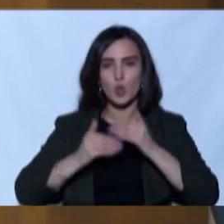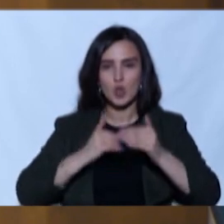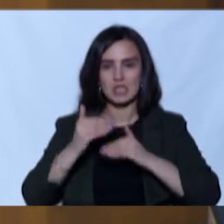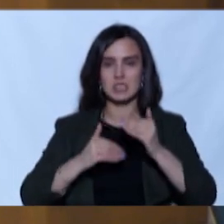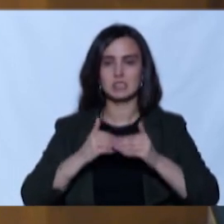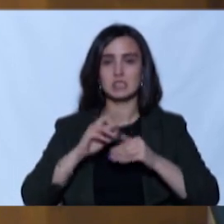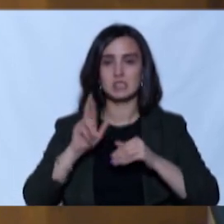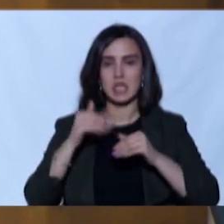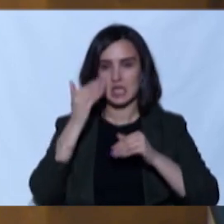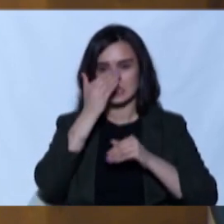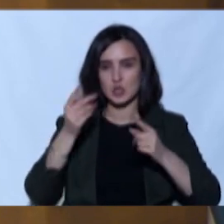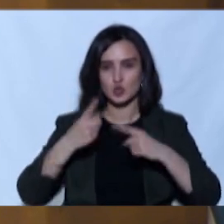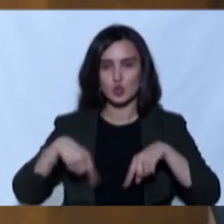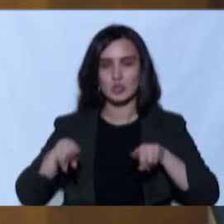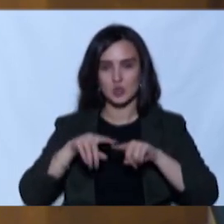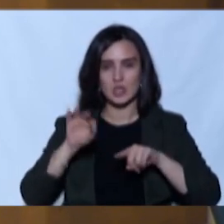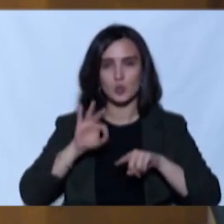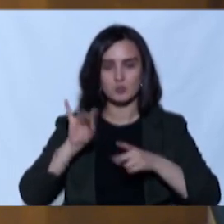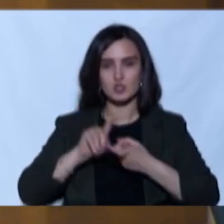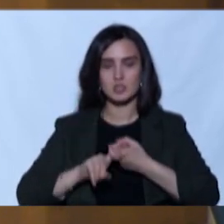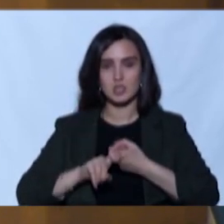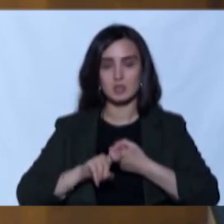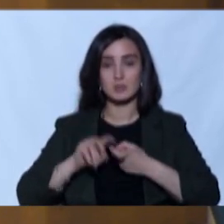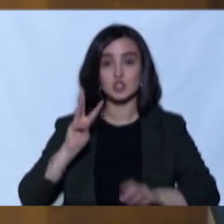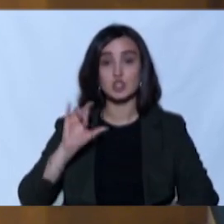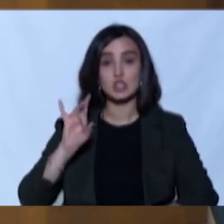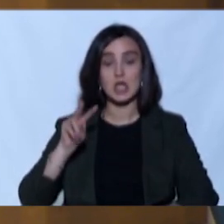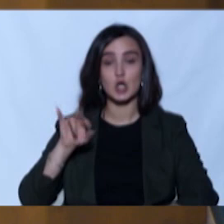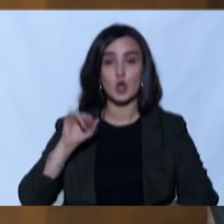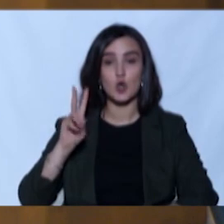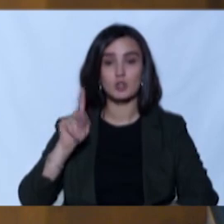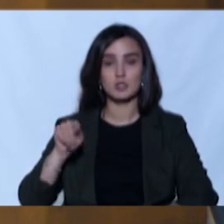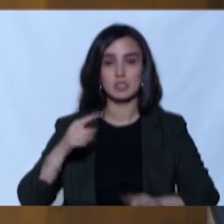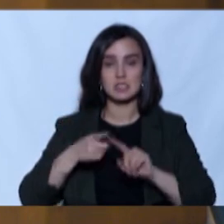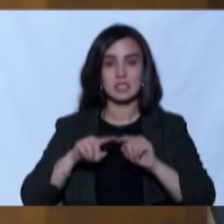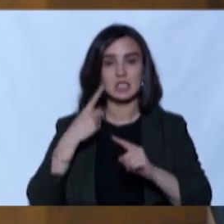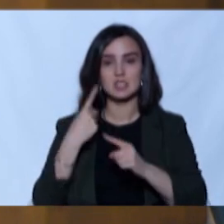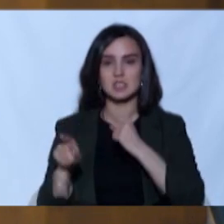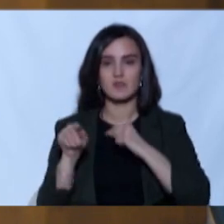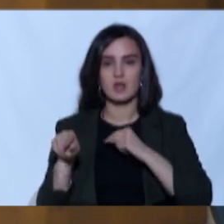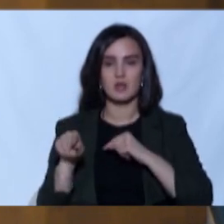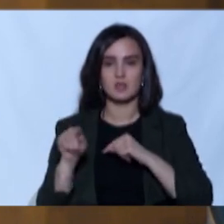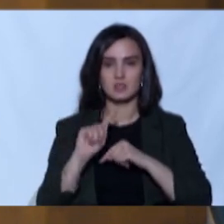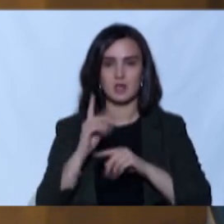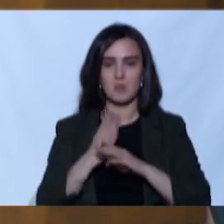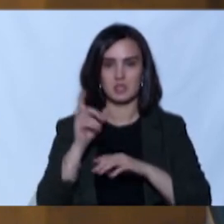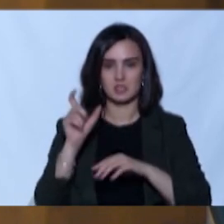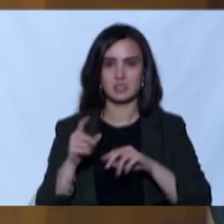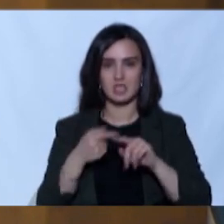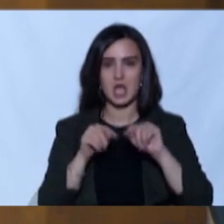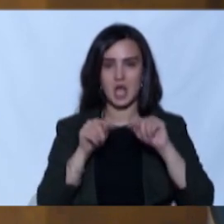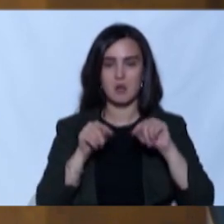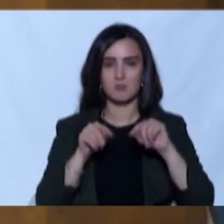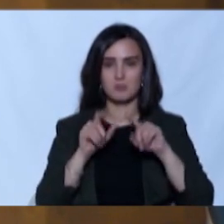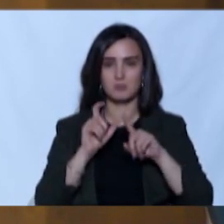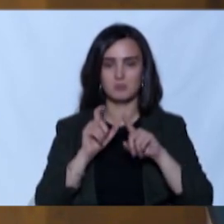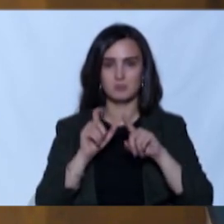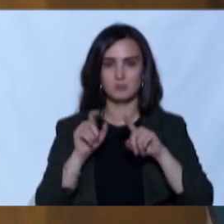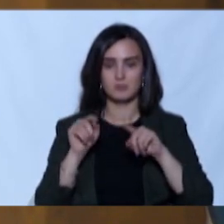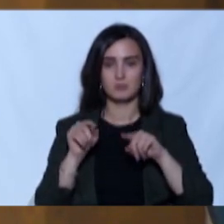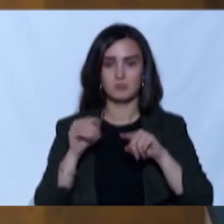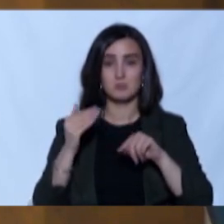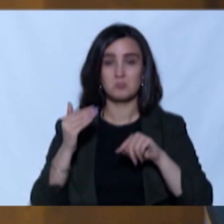and society moving ahead. And in a sense, Sherlock is another figure in that trend towards moving towards